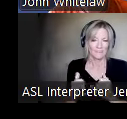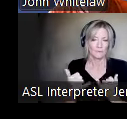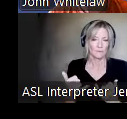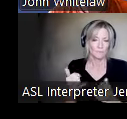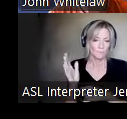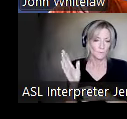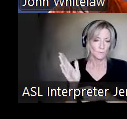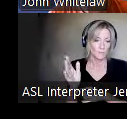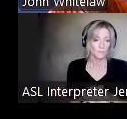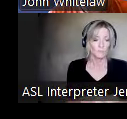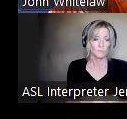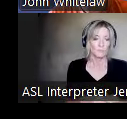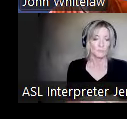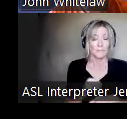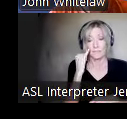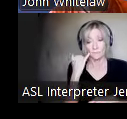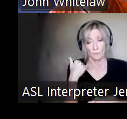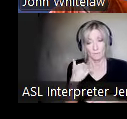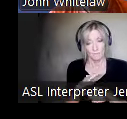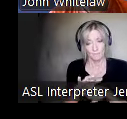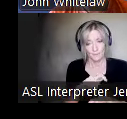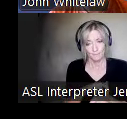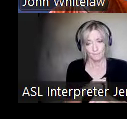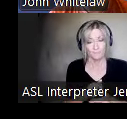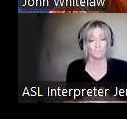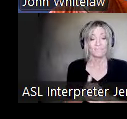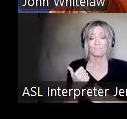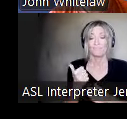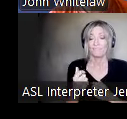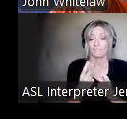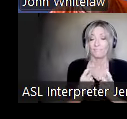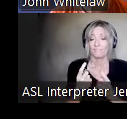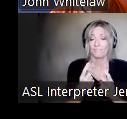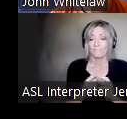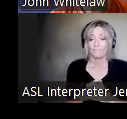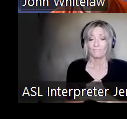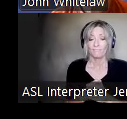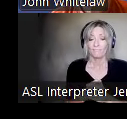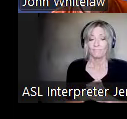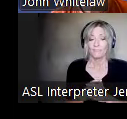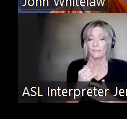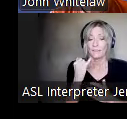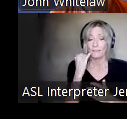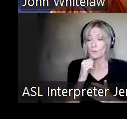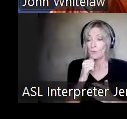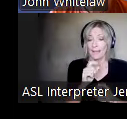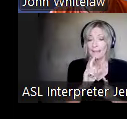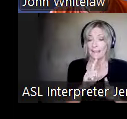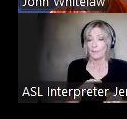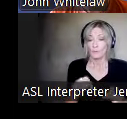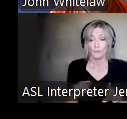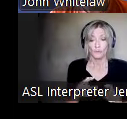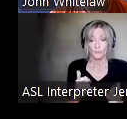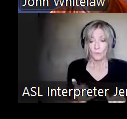presentation as time permits. Any questions unanswered during today's webinar will be